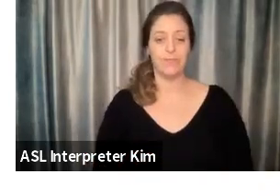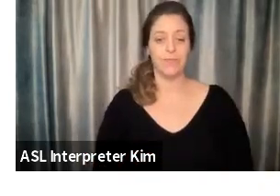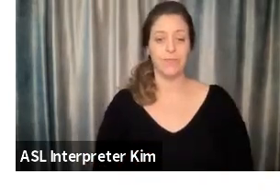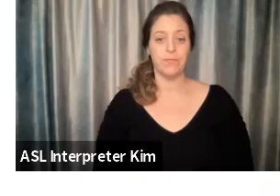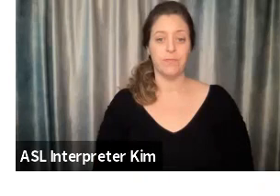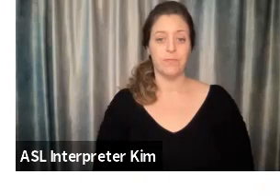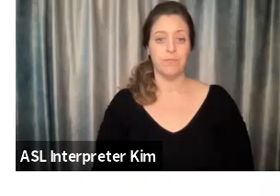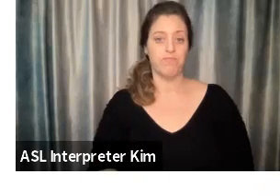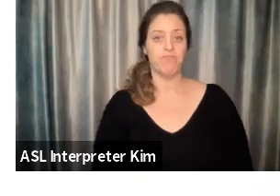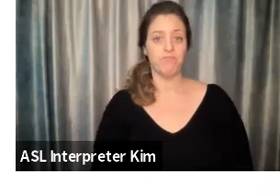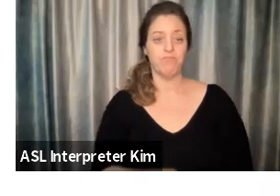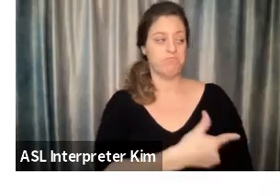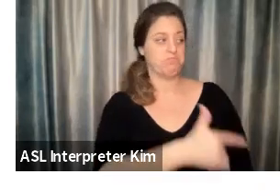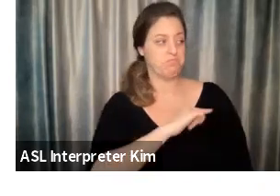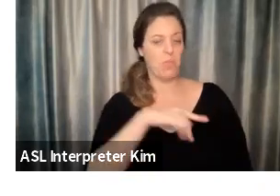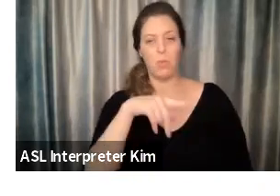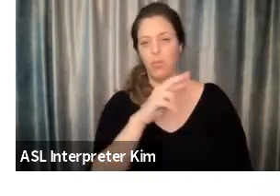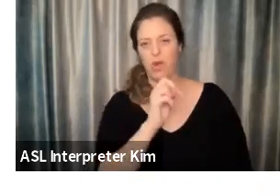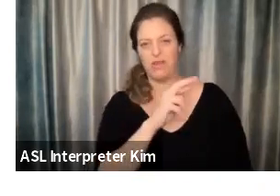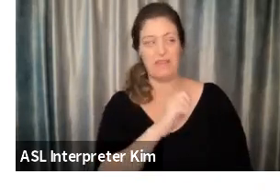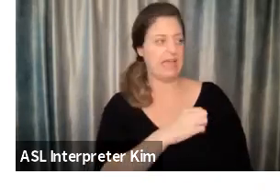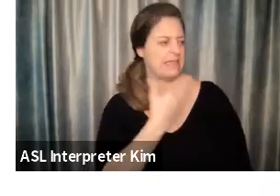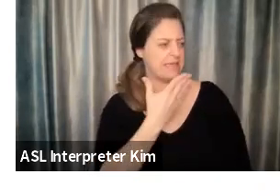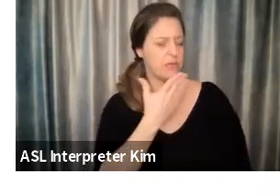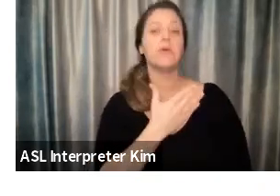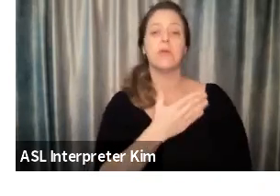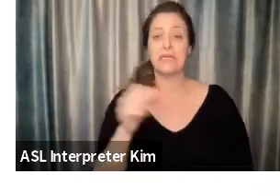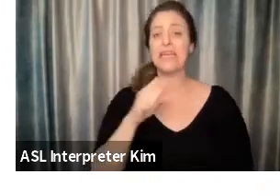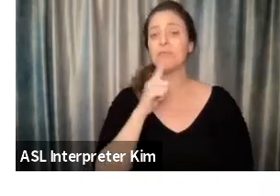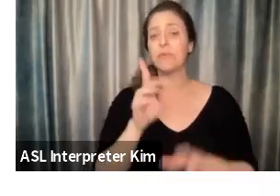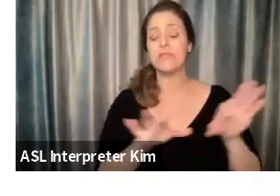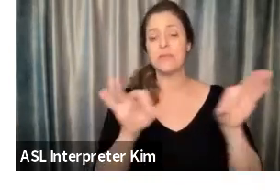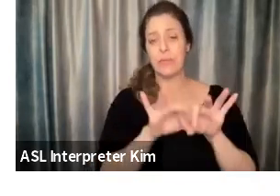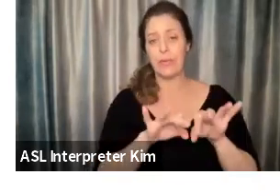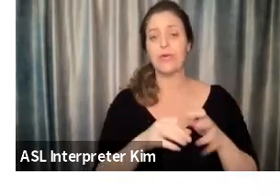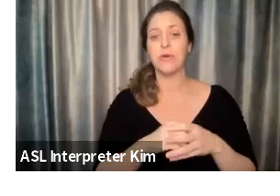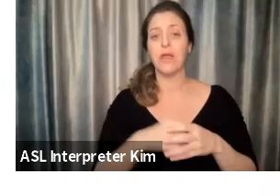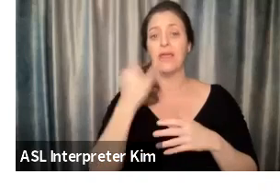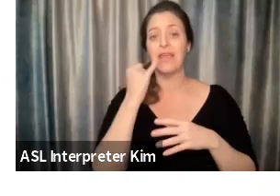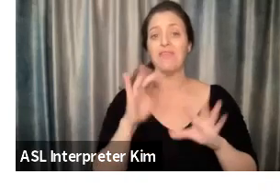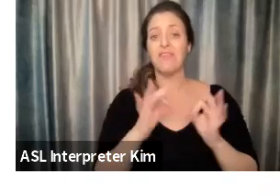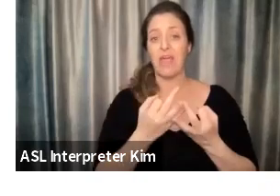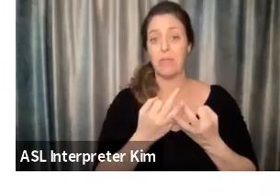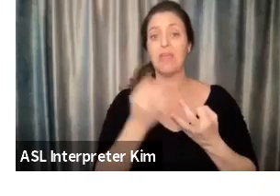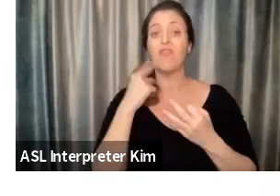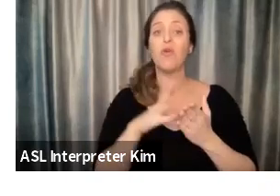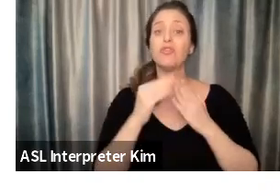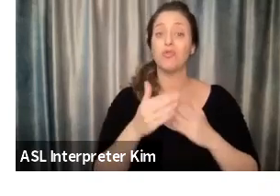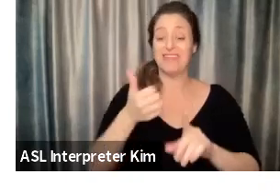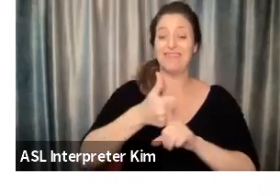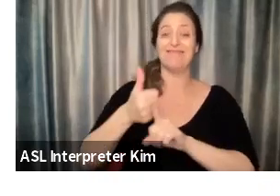Yeah, thank you, Ms. Barragan. Just like you stated before, it's really important that when families, especially of students who are going to